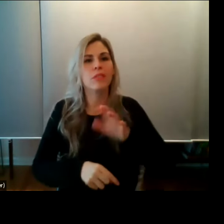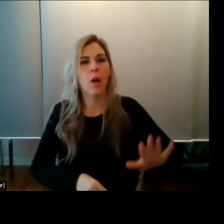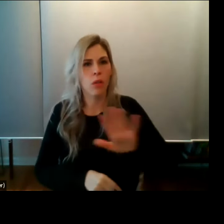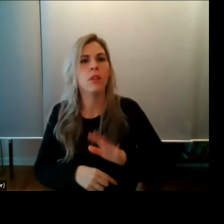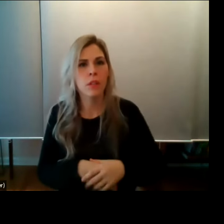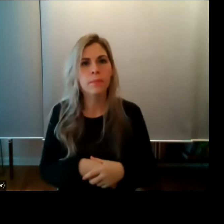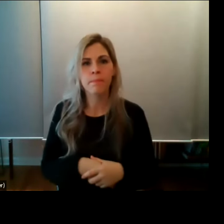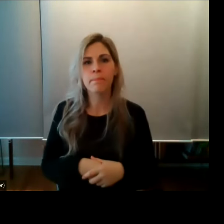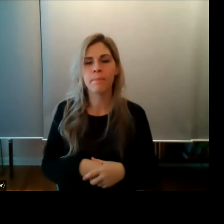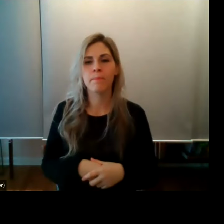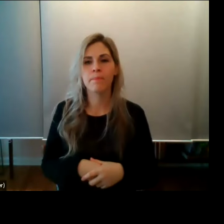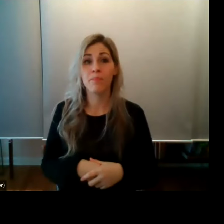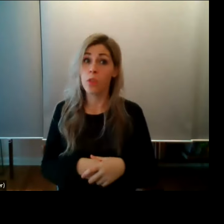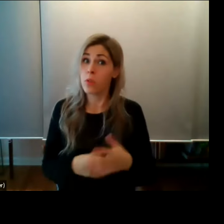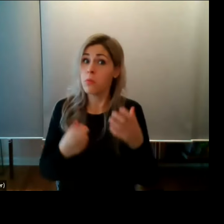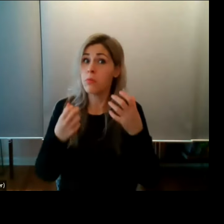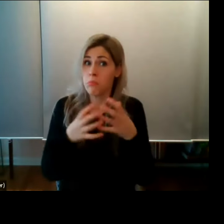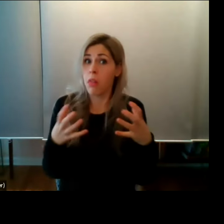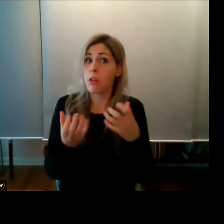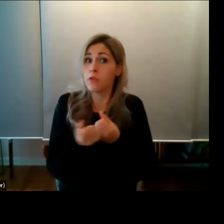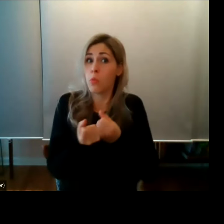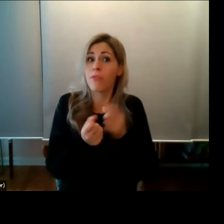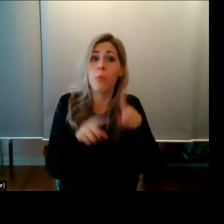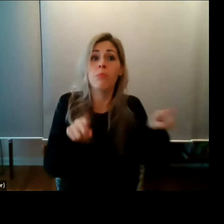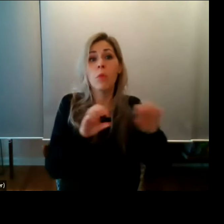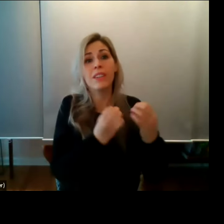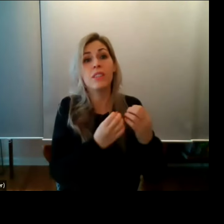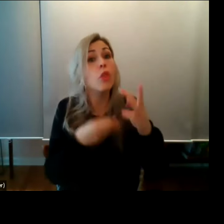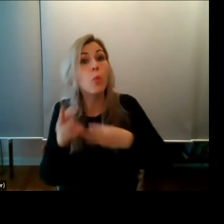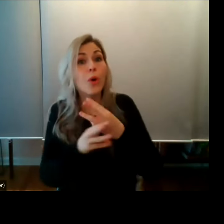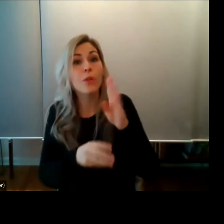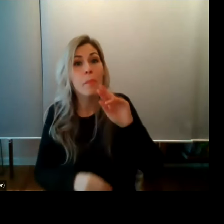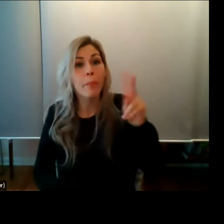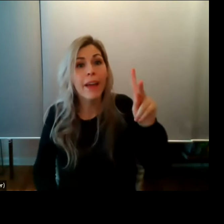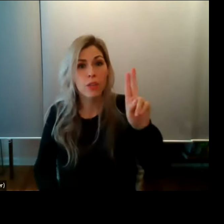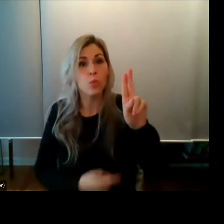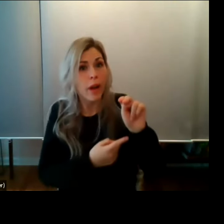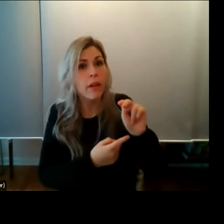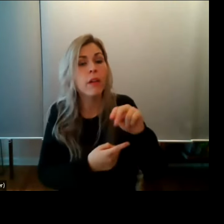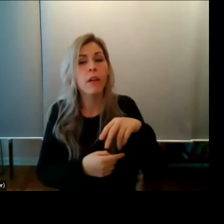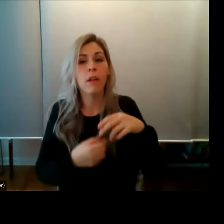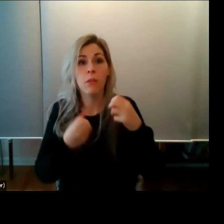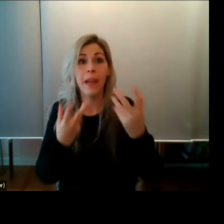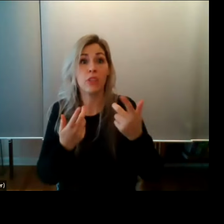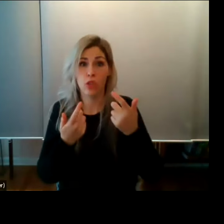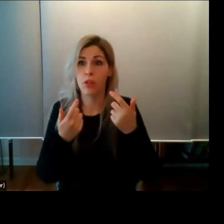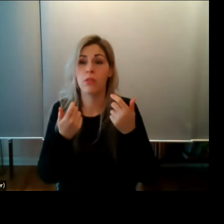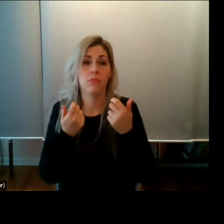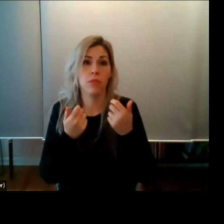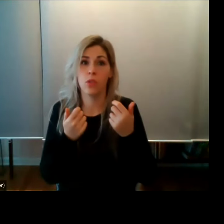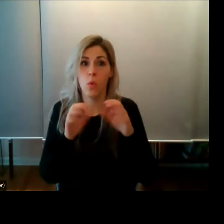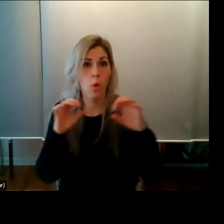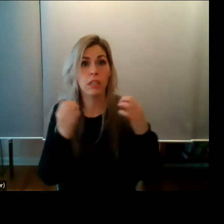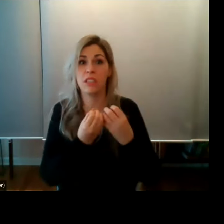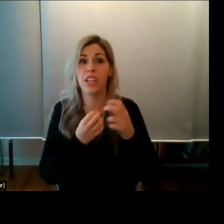We see lots of support coming from organizations like the World Bank, like a major multilateral